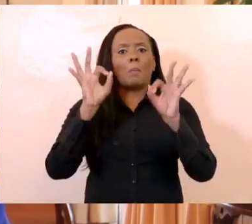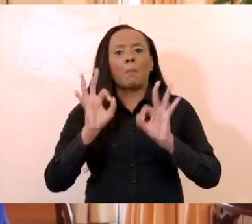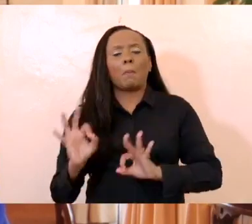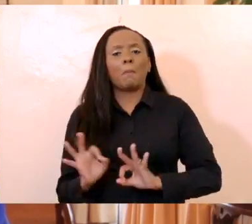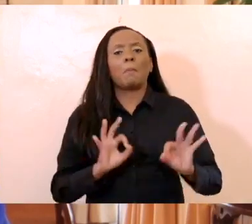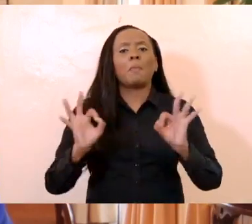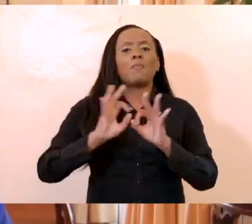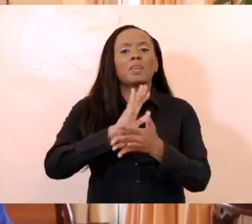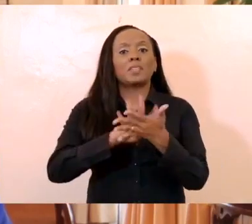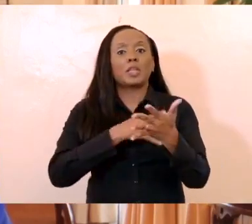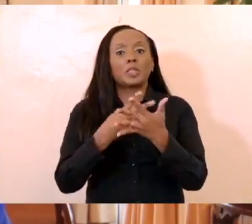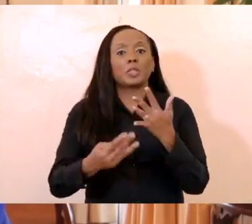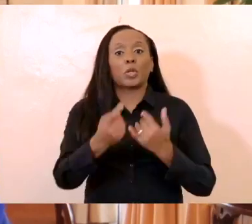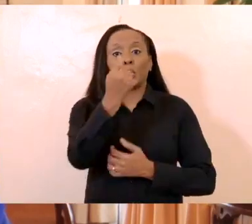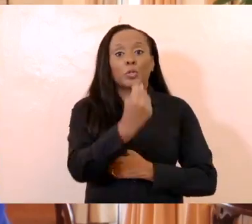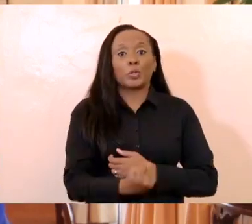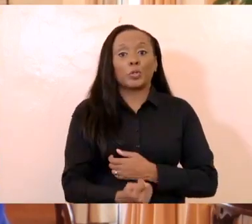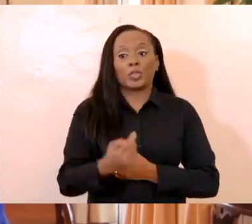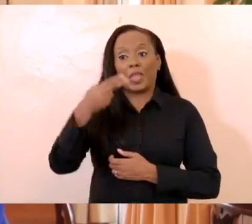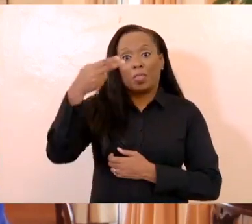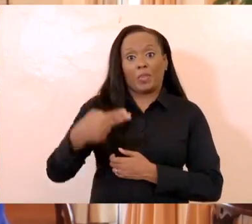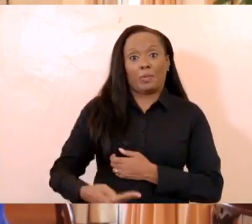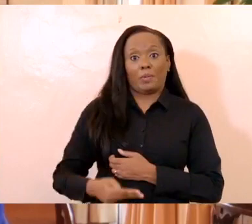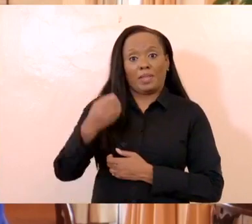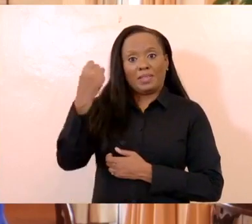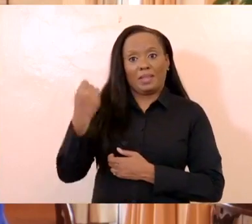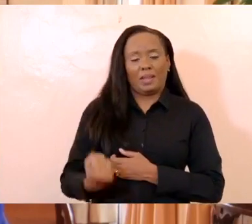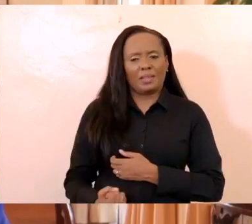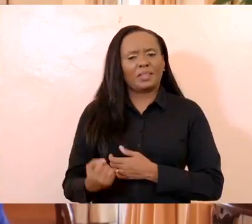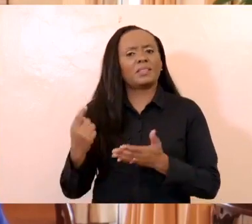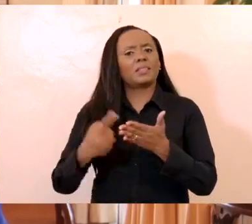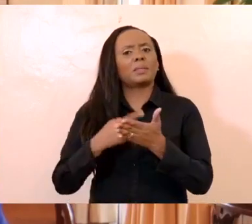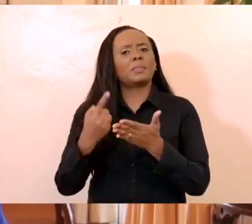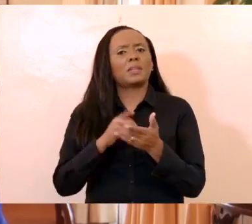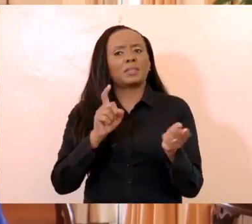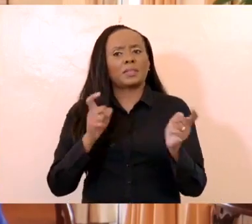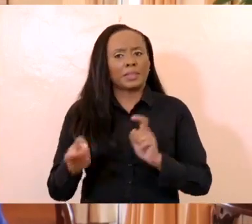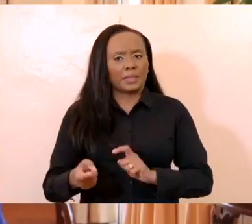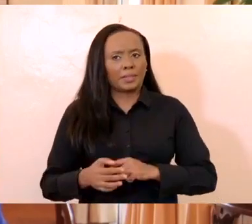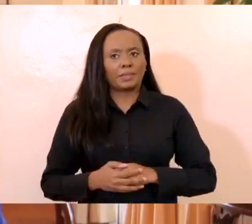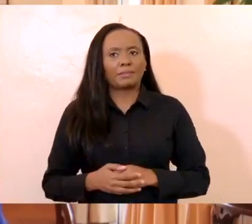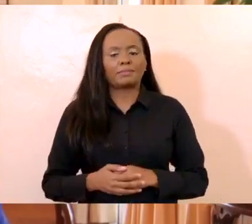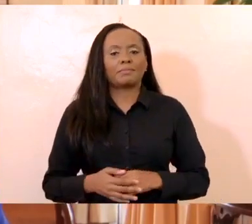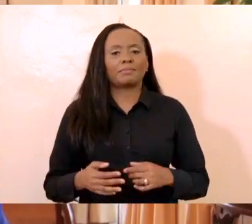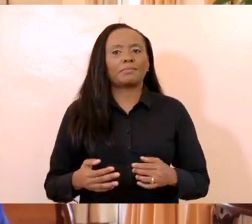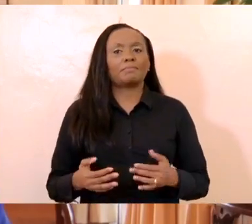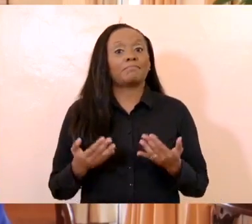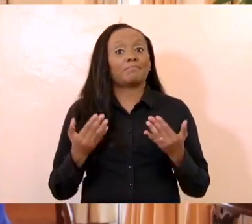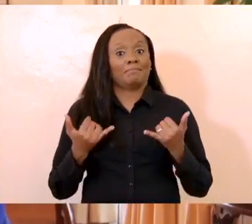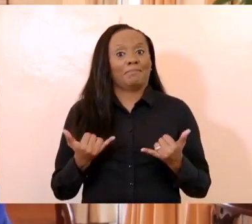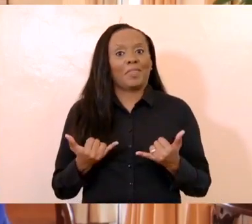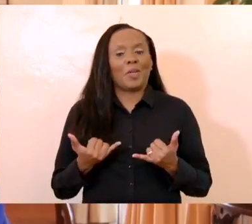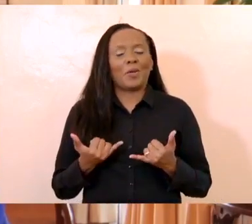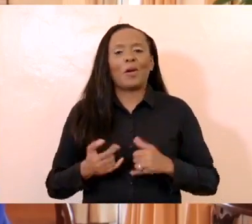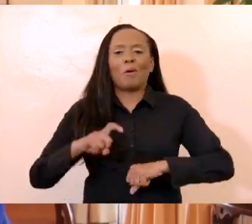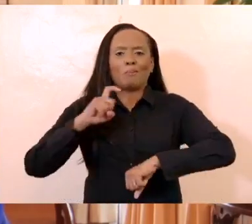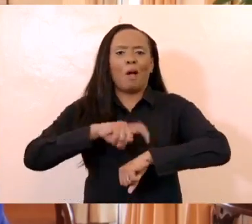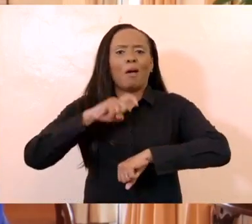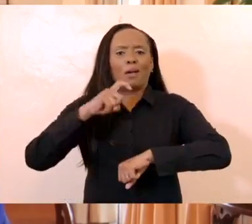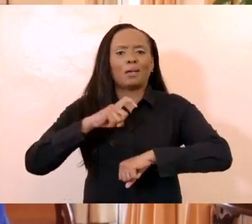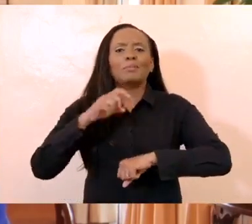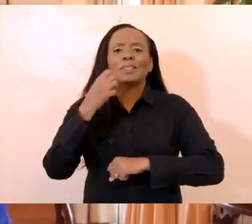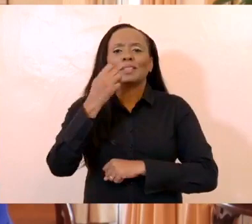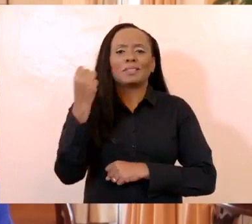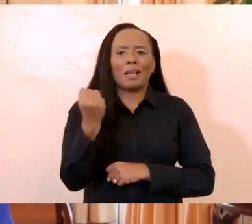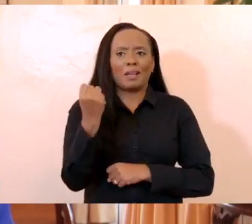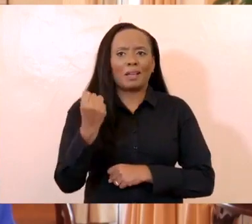and Saturdays, from time to time, we will have to change that. Today, we are keeping to schedule because there is actually